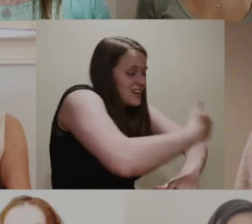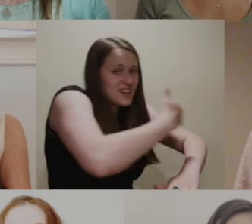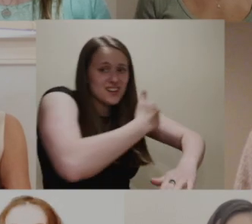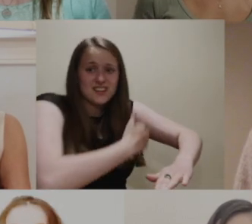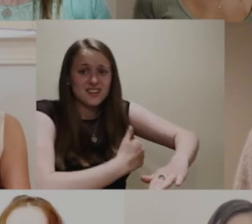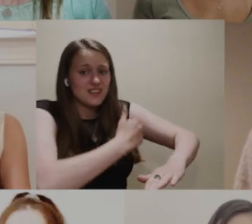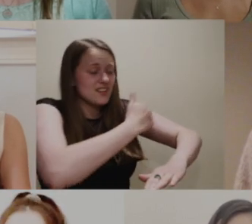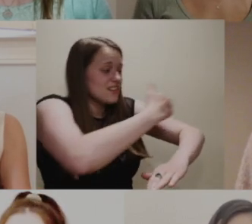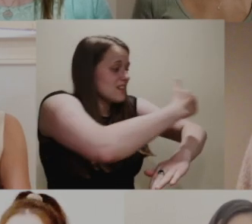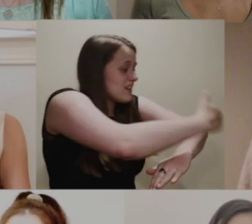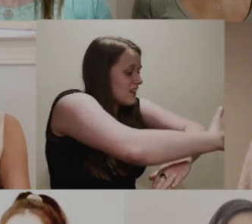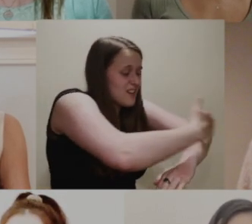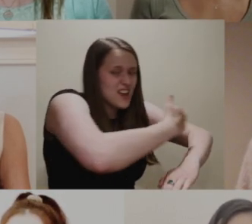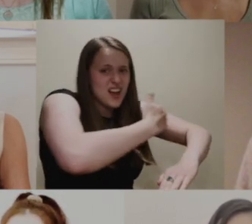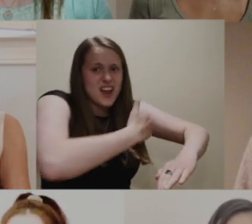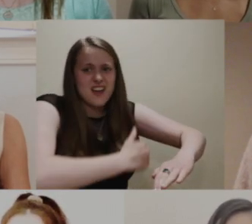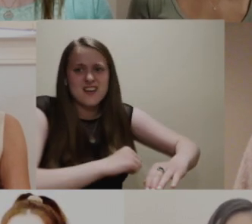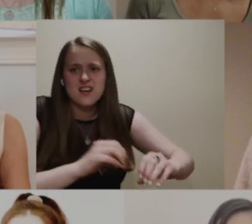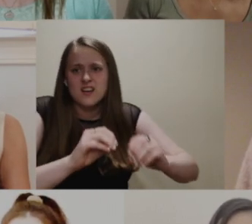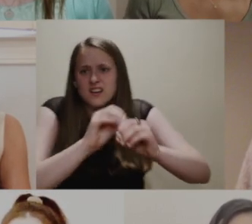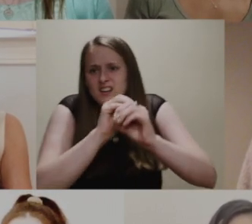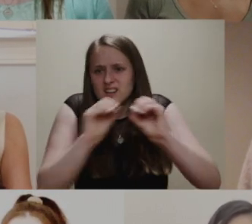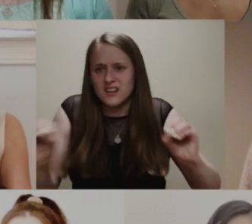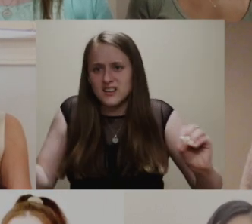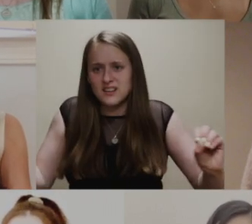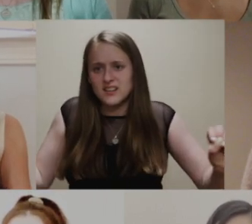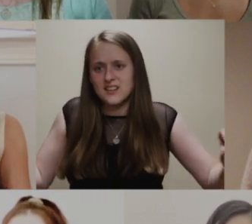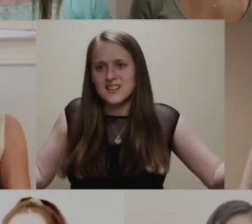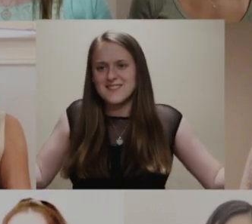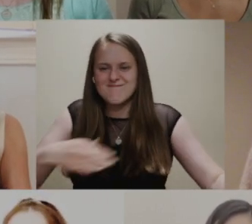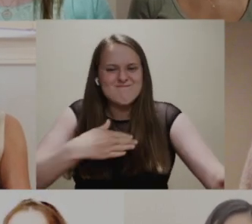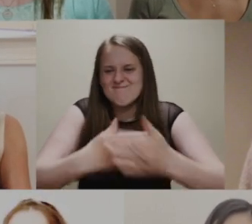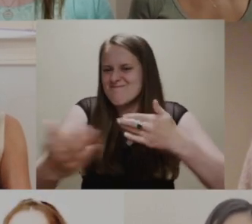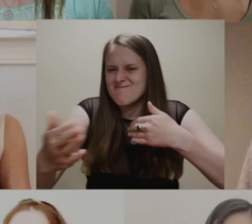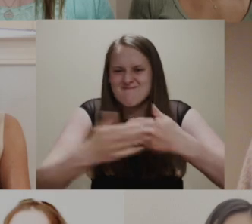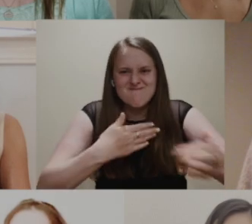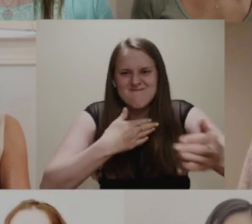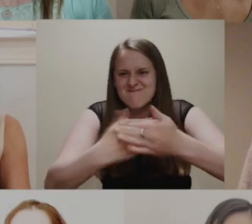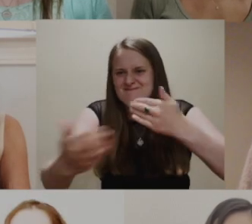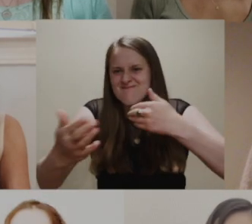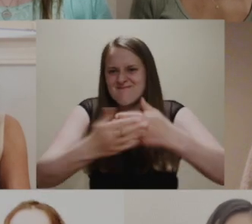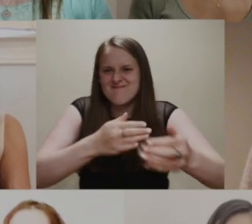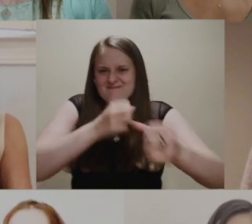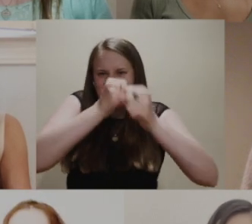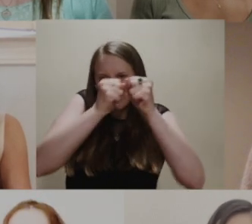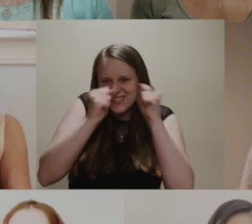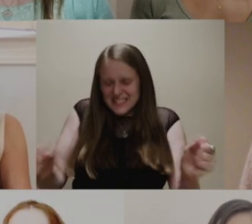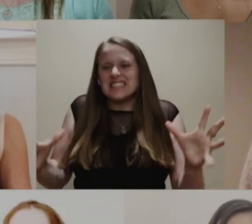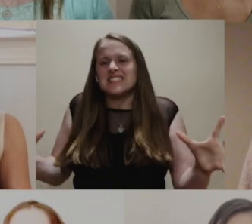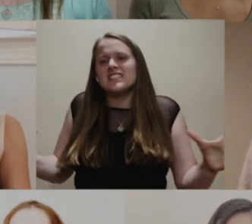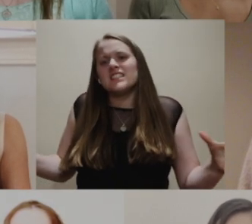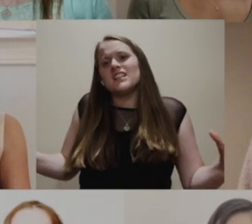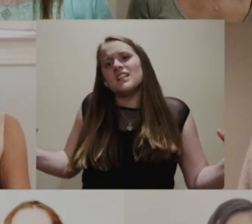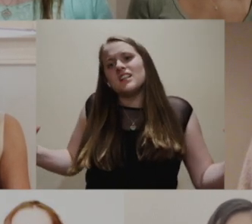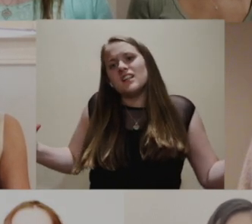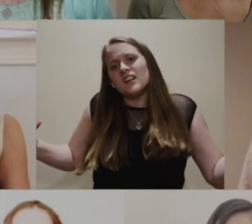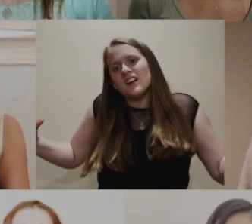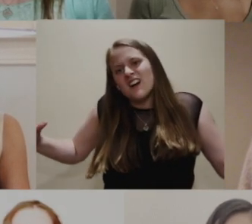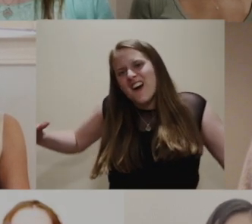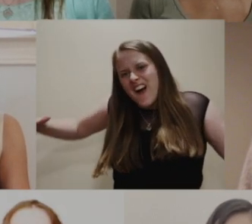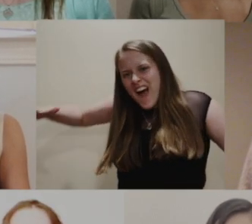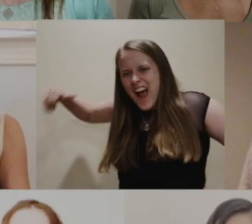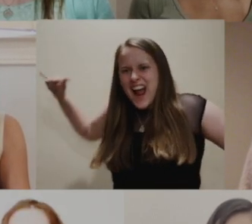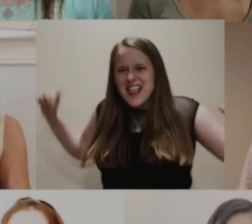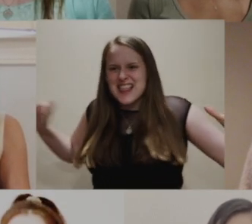there's way to share And nothing seems to bear Anymore